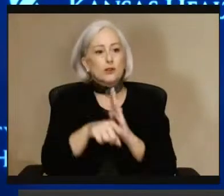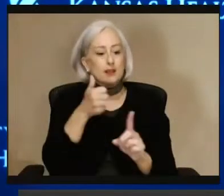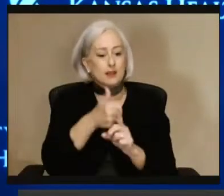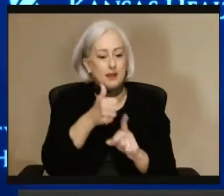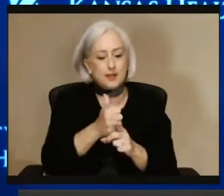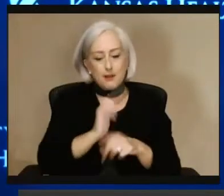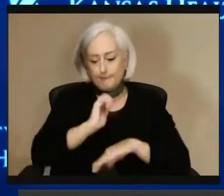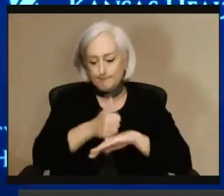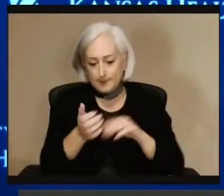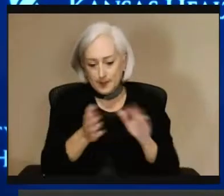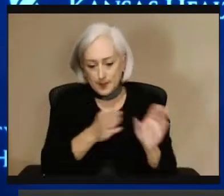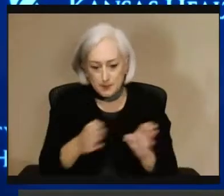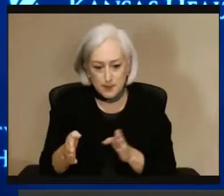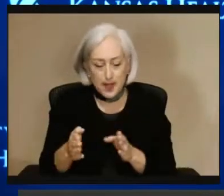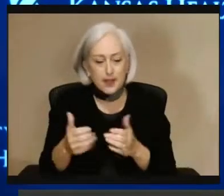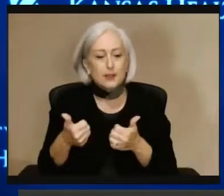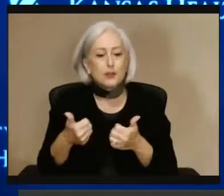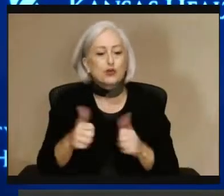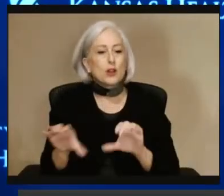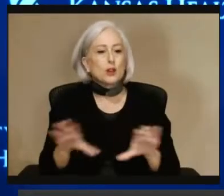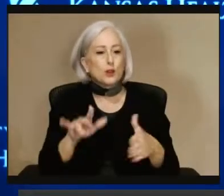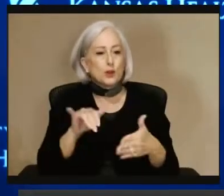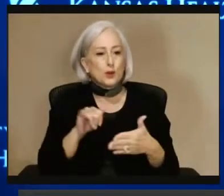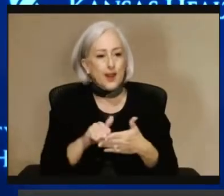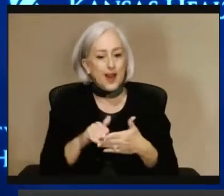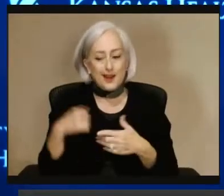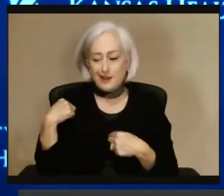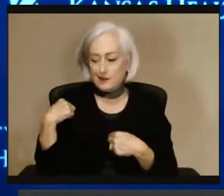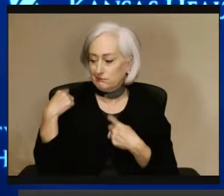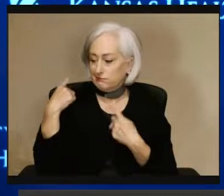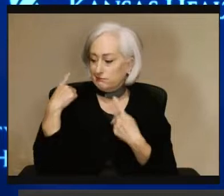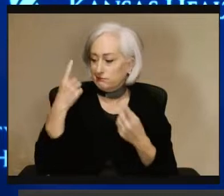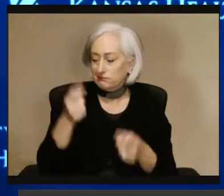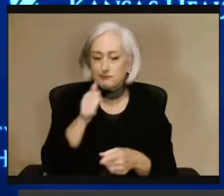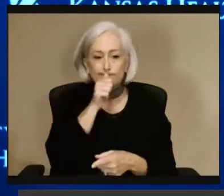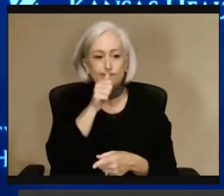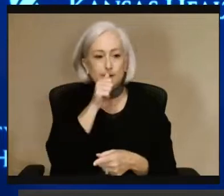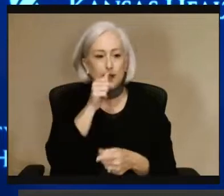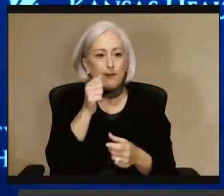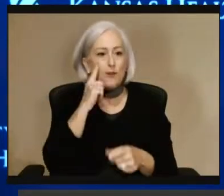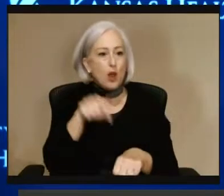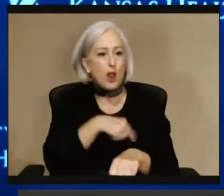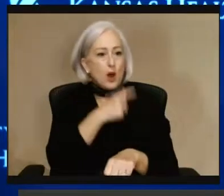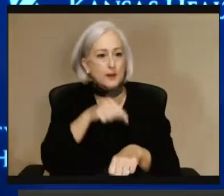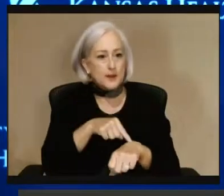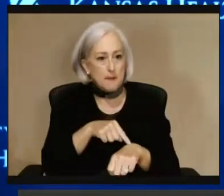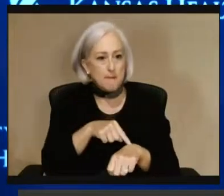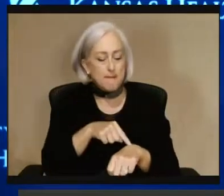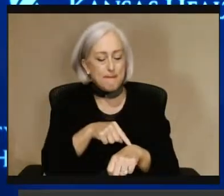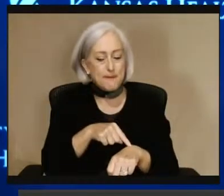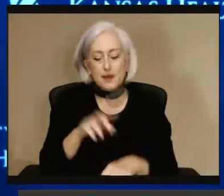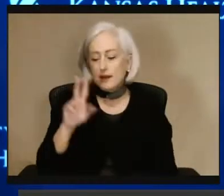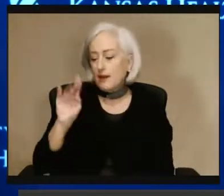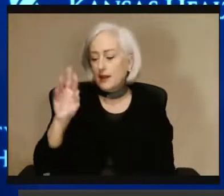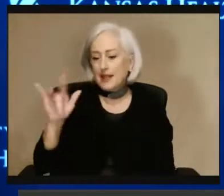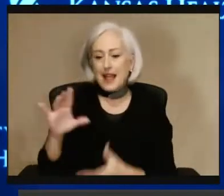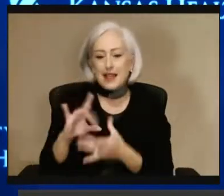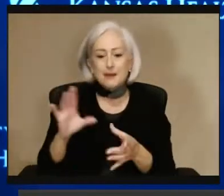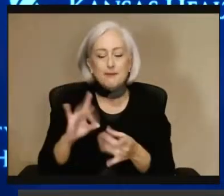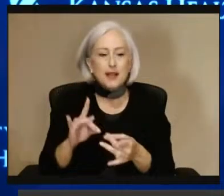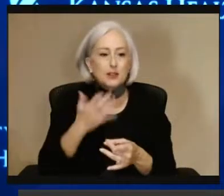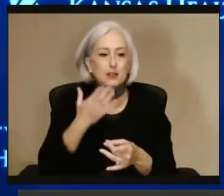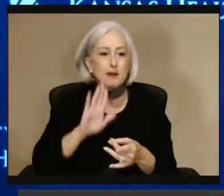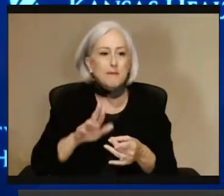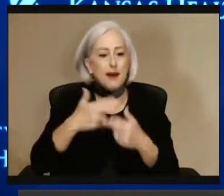out, this has been going on and likely secret for so long because, like Kelly talks about, the stigma around discussing